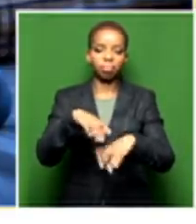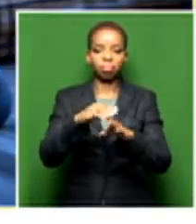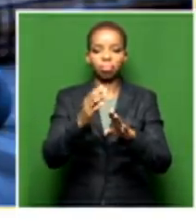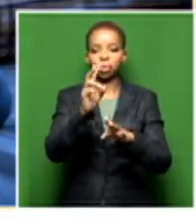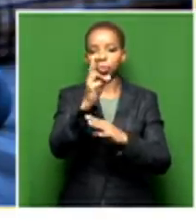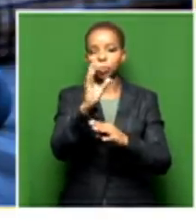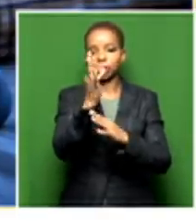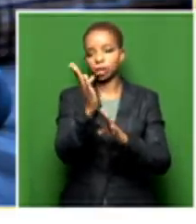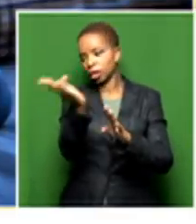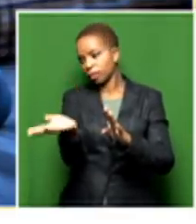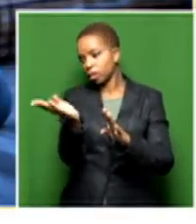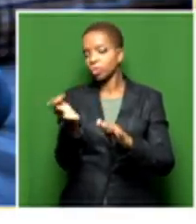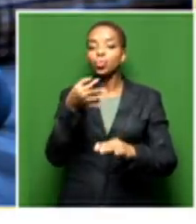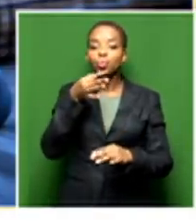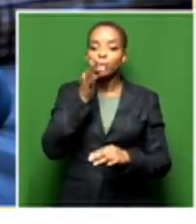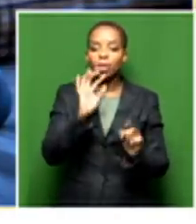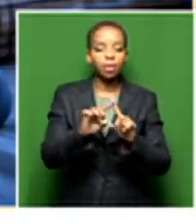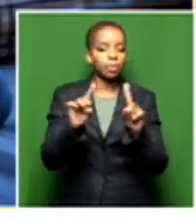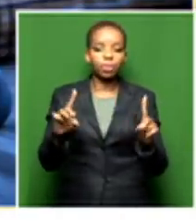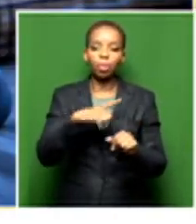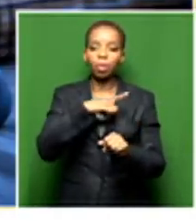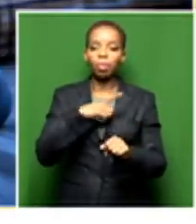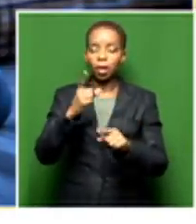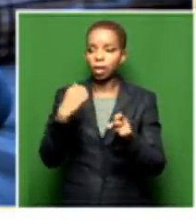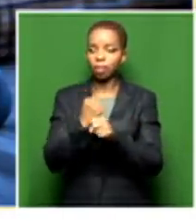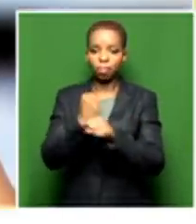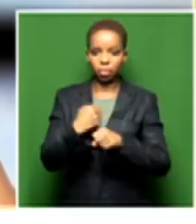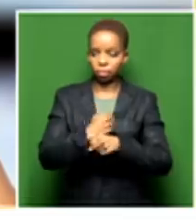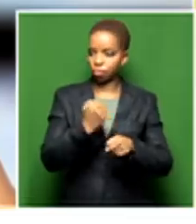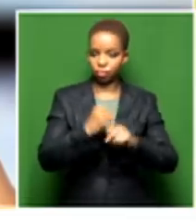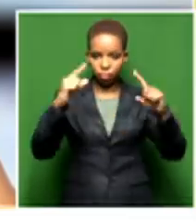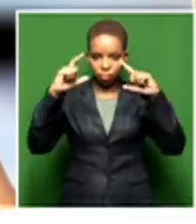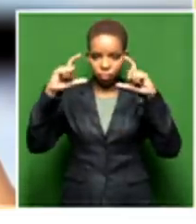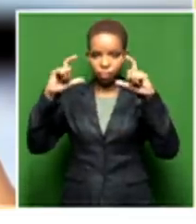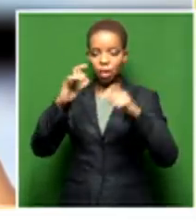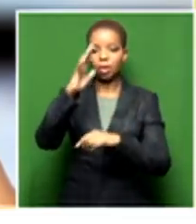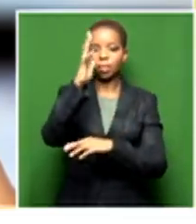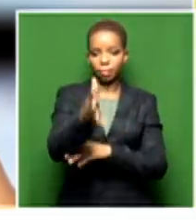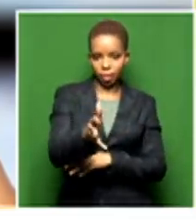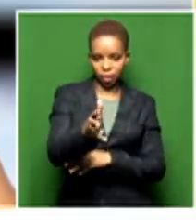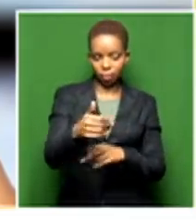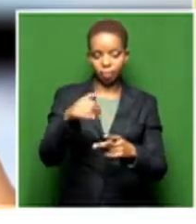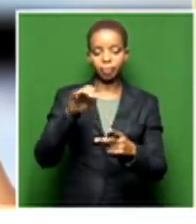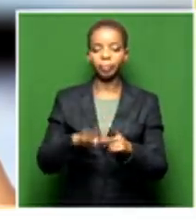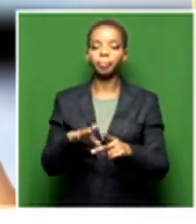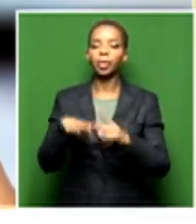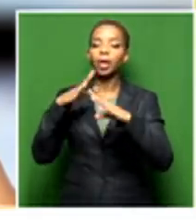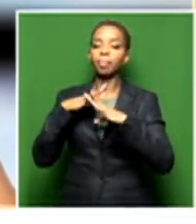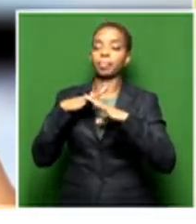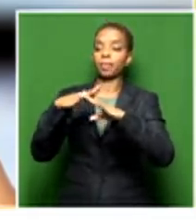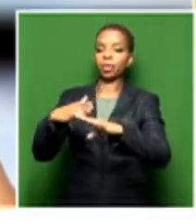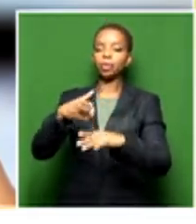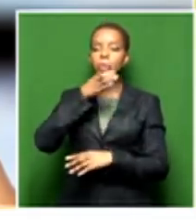the afternoon, because that increases your metabolism and stops you going into a deep sleep. Preventing excessive use